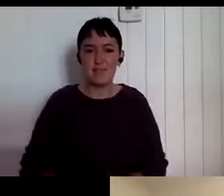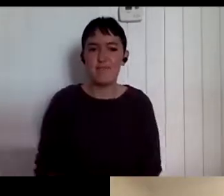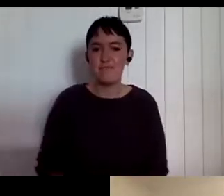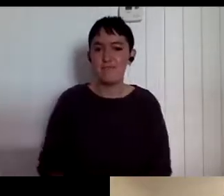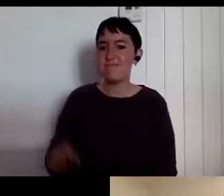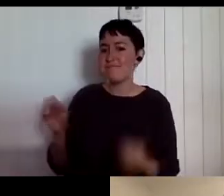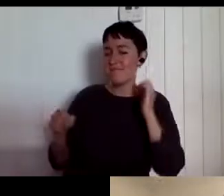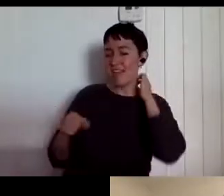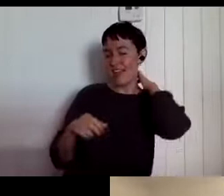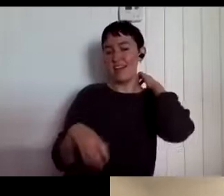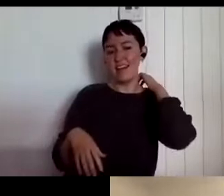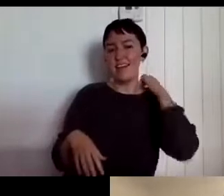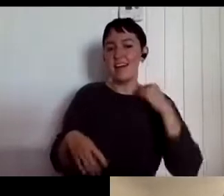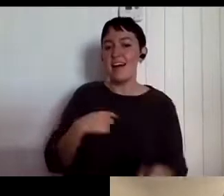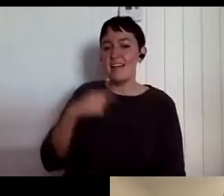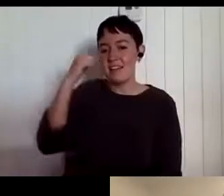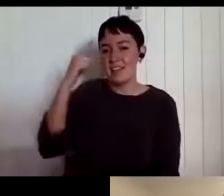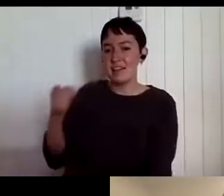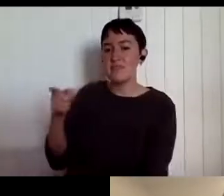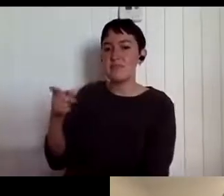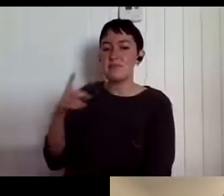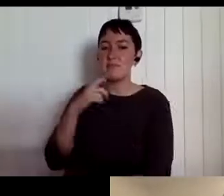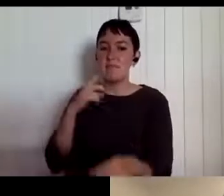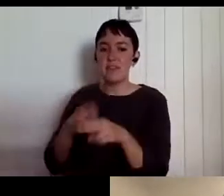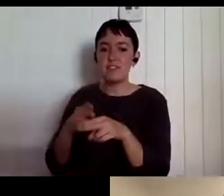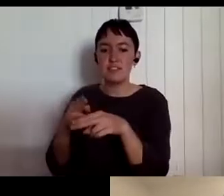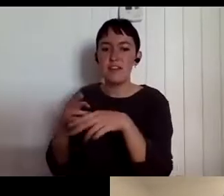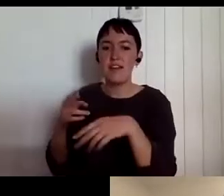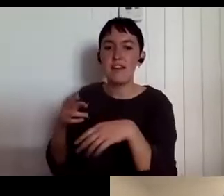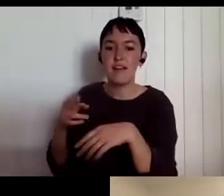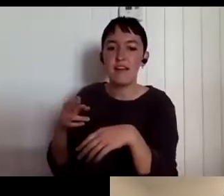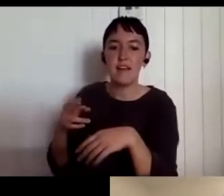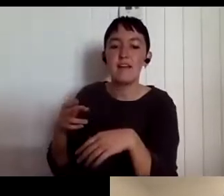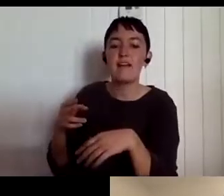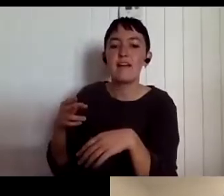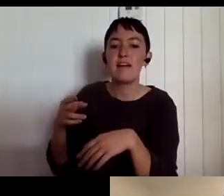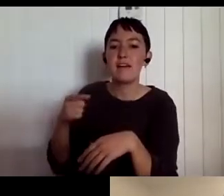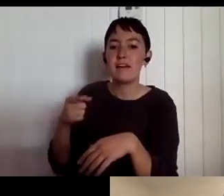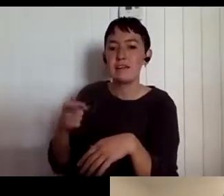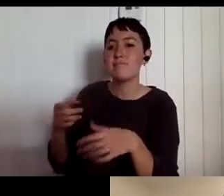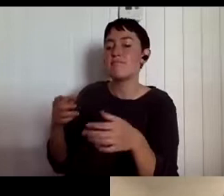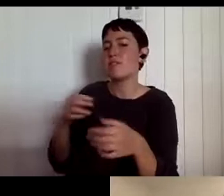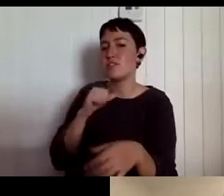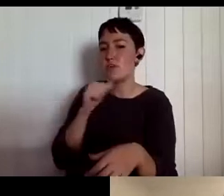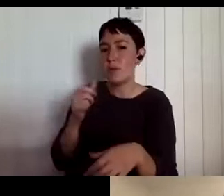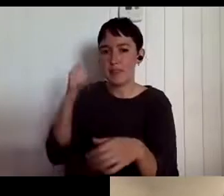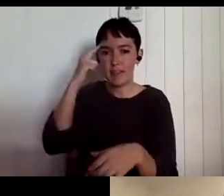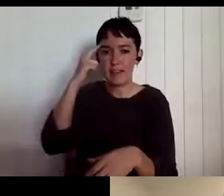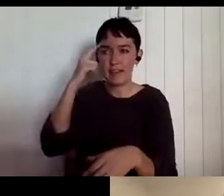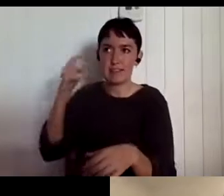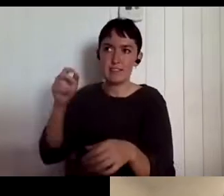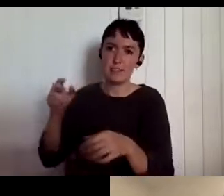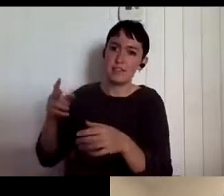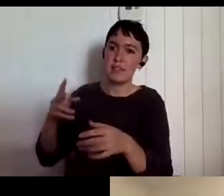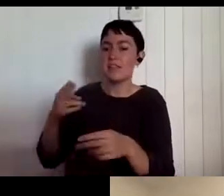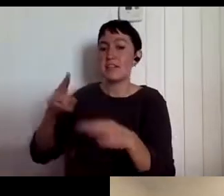on something that is pretty widespread. I don't want to say completely universal as a career as a scientist, but super widespread, and that you do a